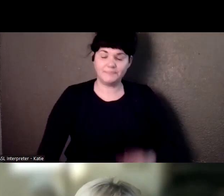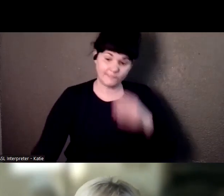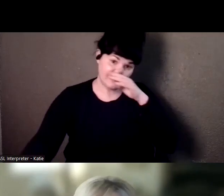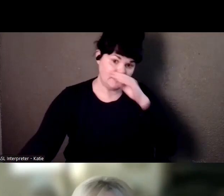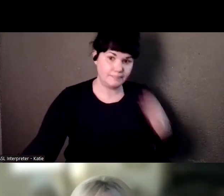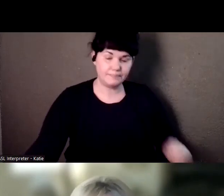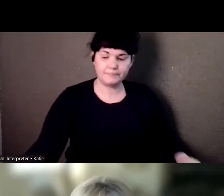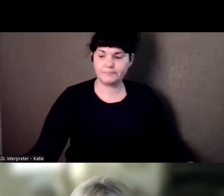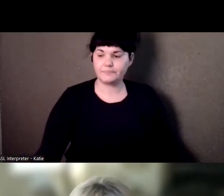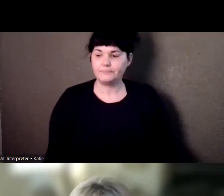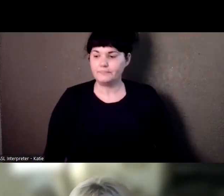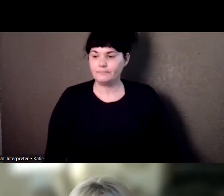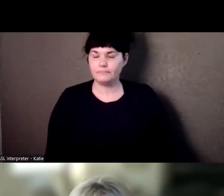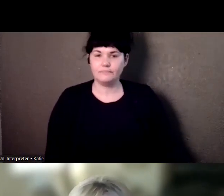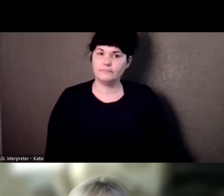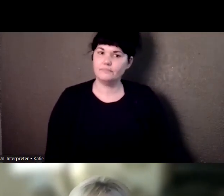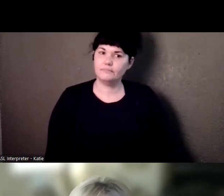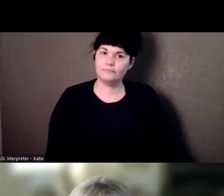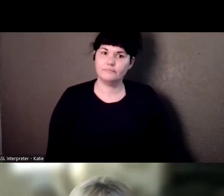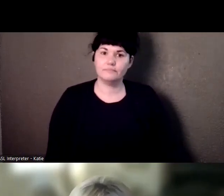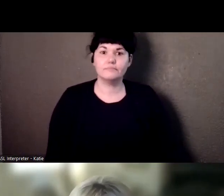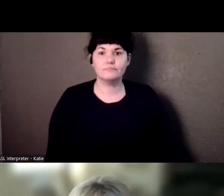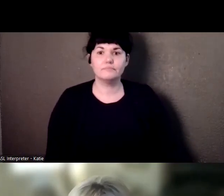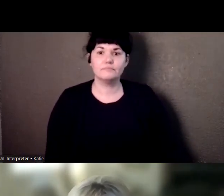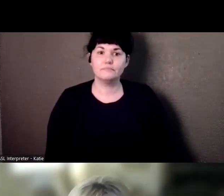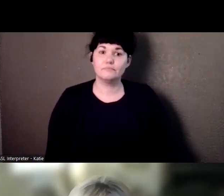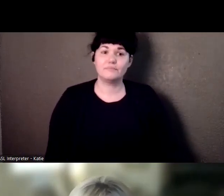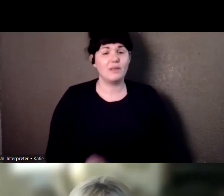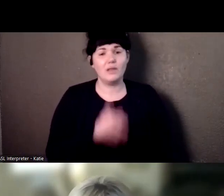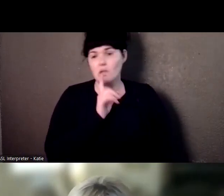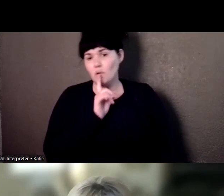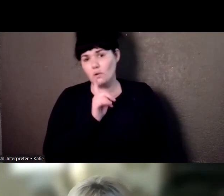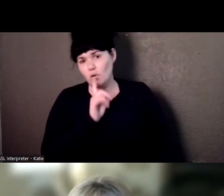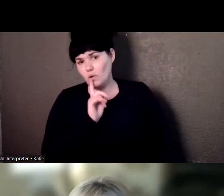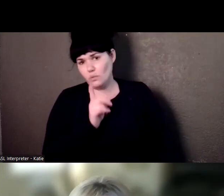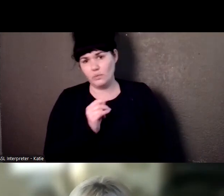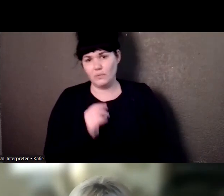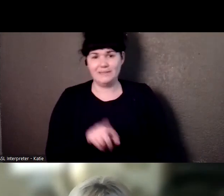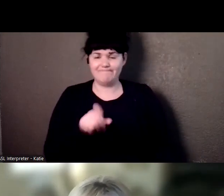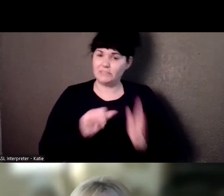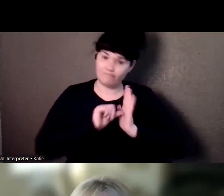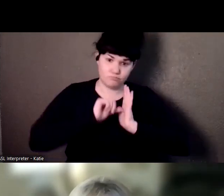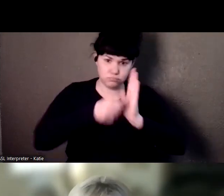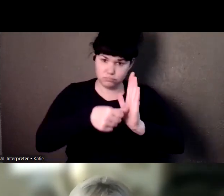I can't stress enough that there are endless choices within the healthcare industry.